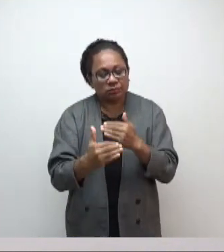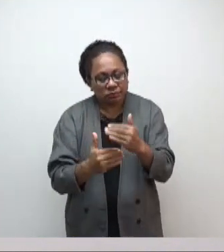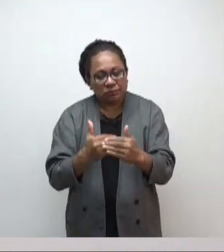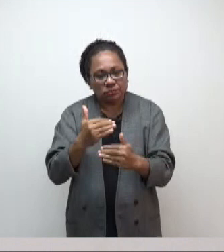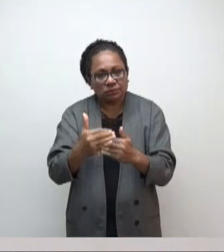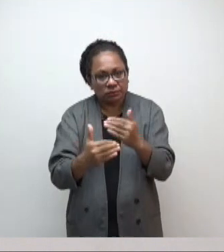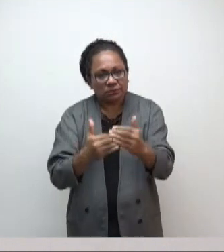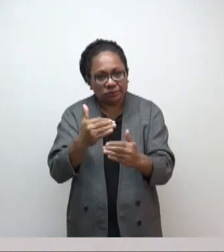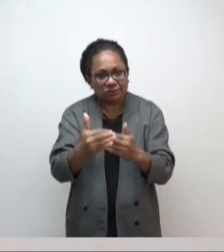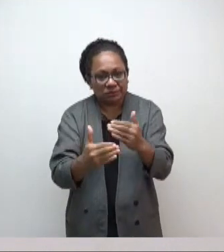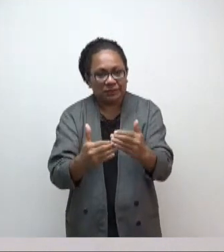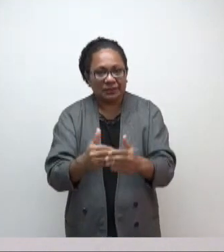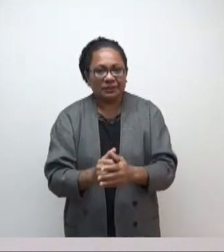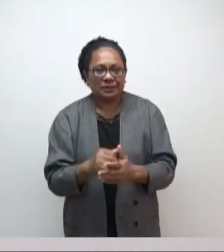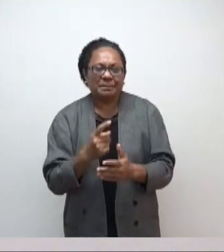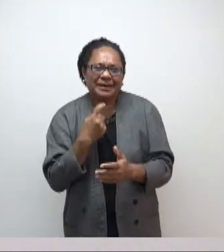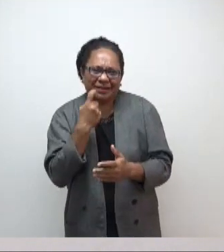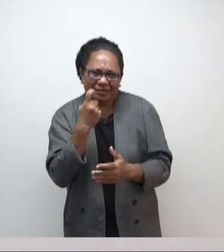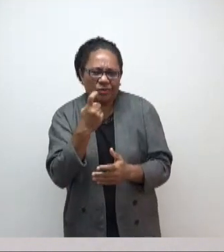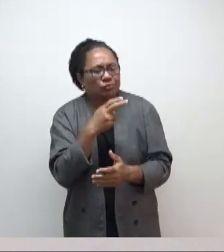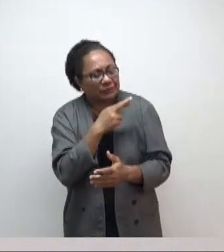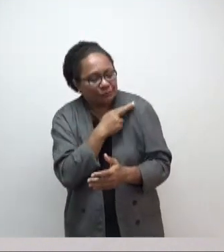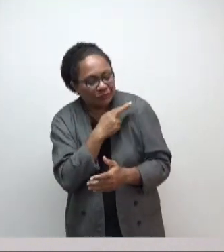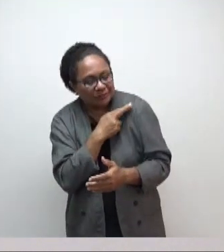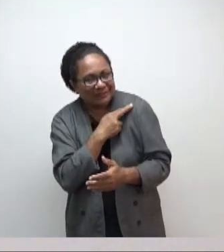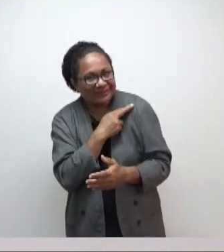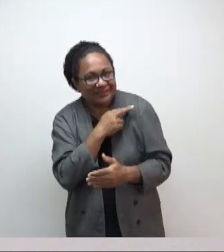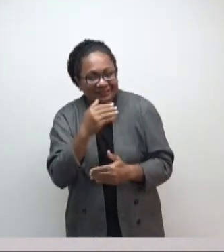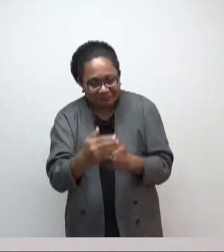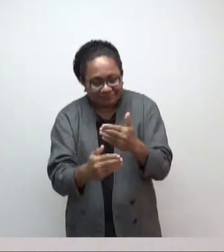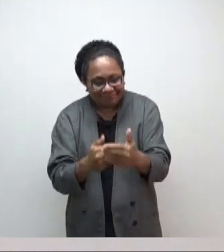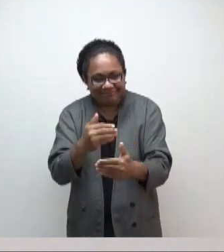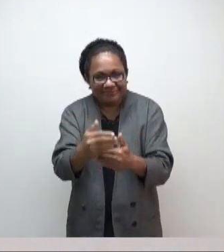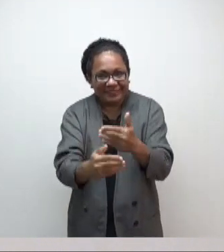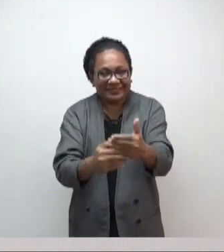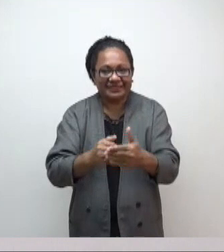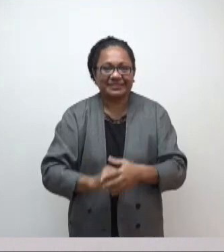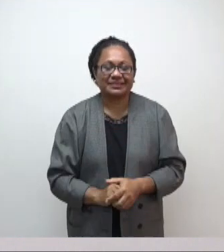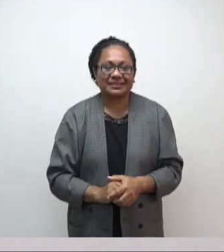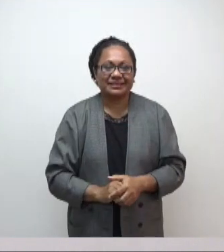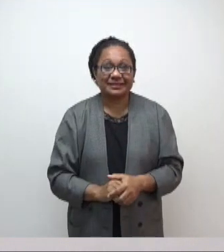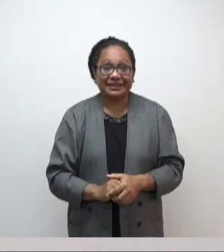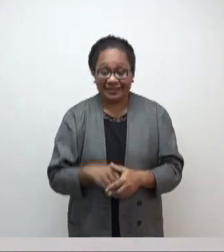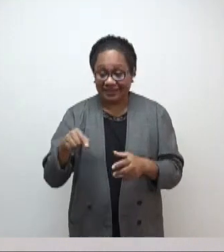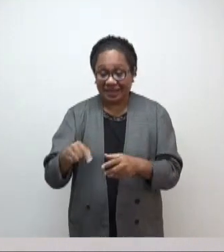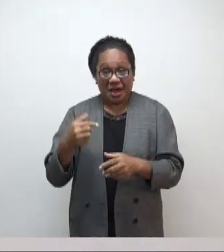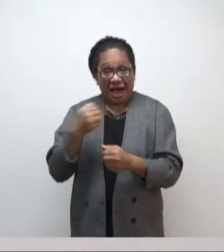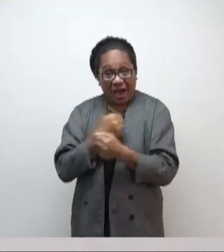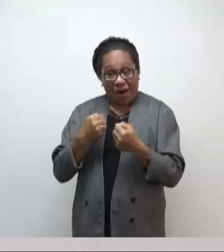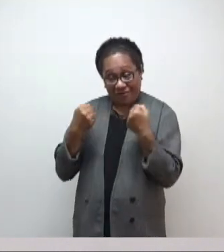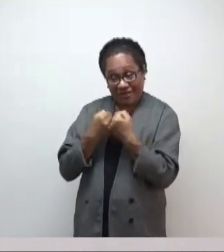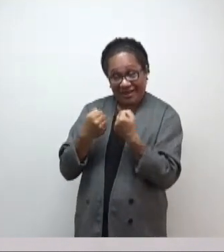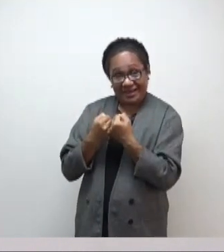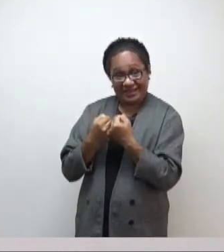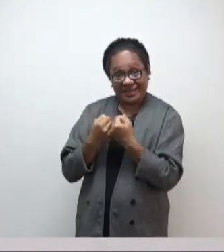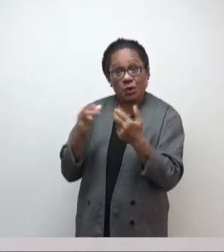science at a careful and responsible pace. This war is not over, and defense